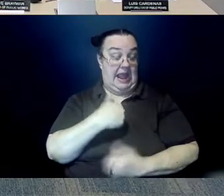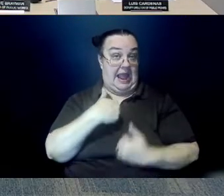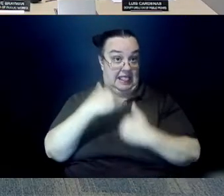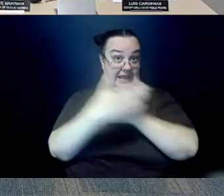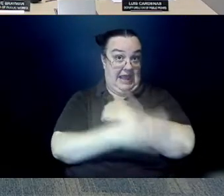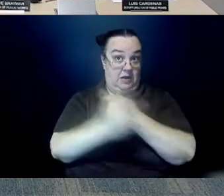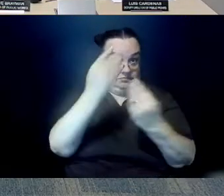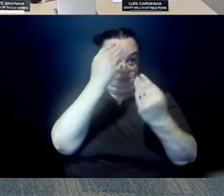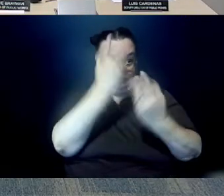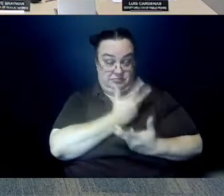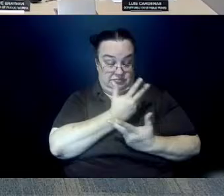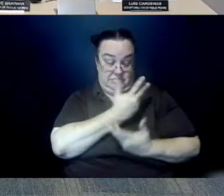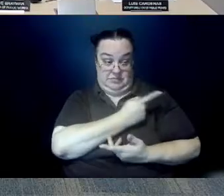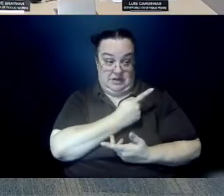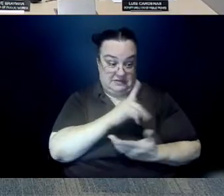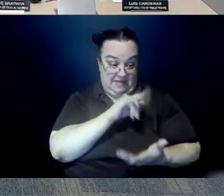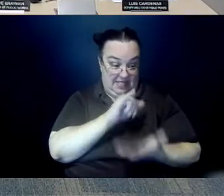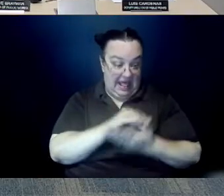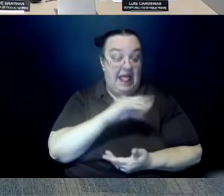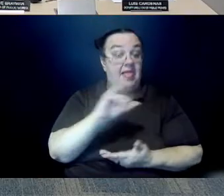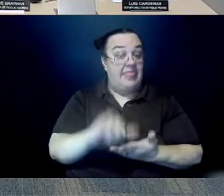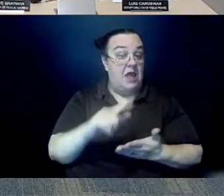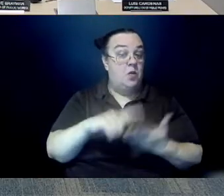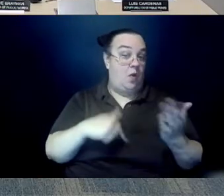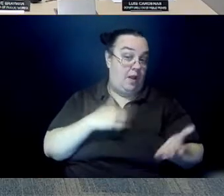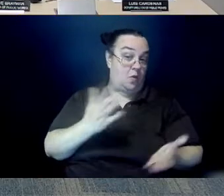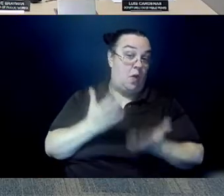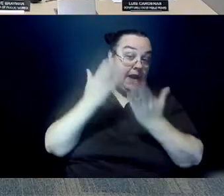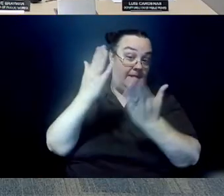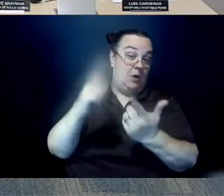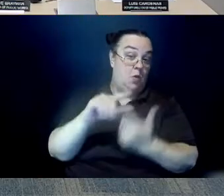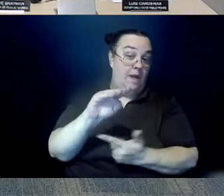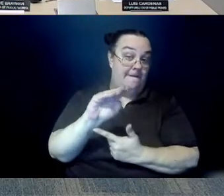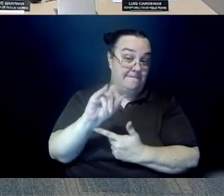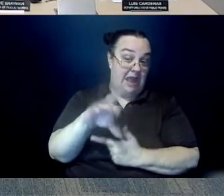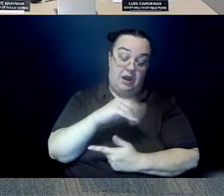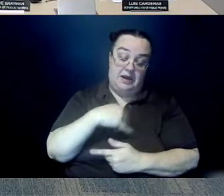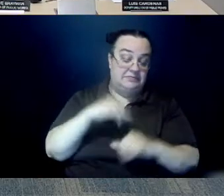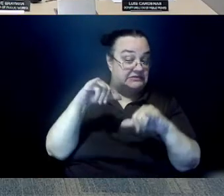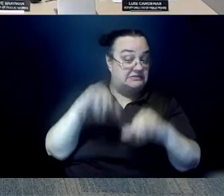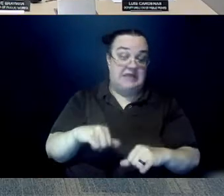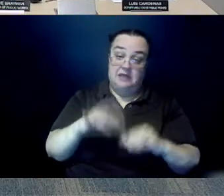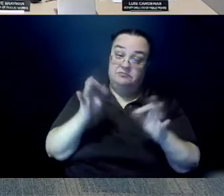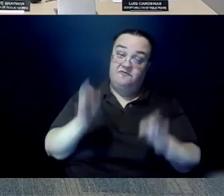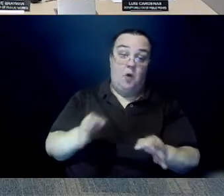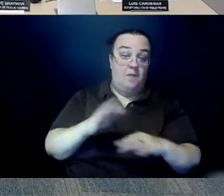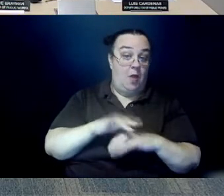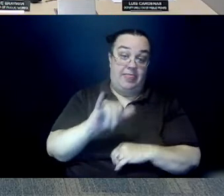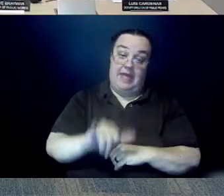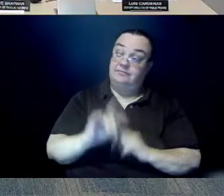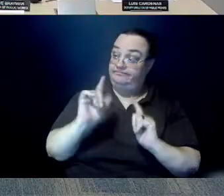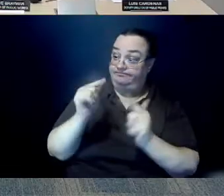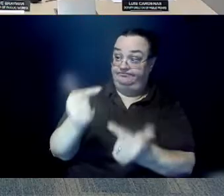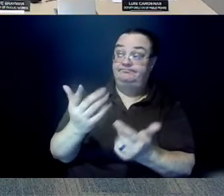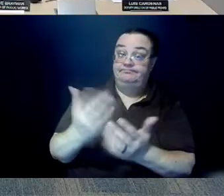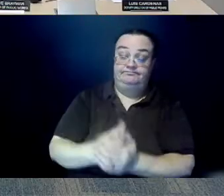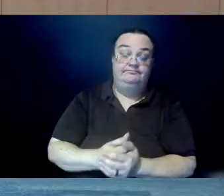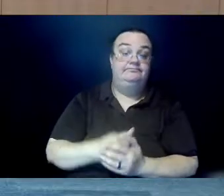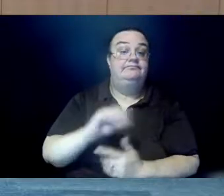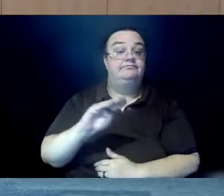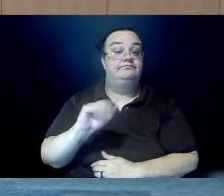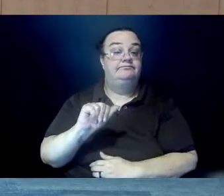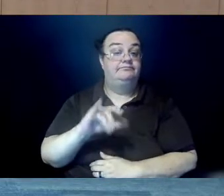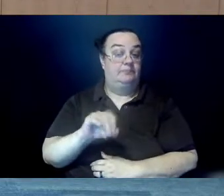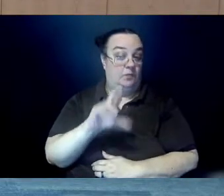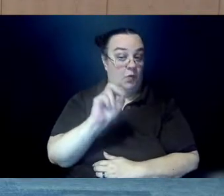the recommendation that I made to the mayor and council, and I stand flat-foot on that. Over, Mayor. All right, now I